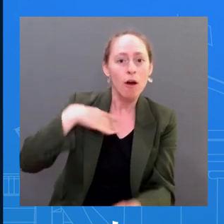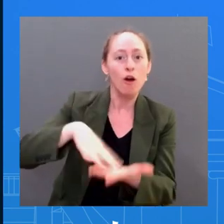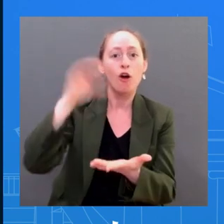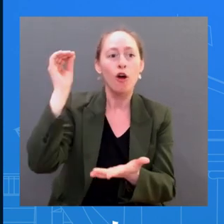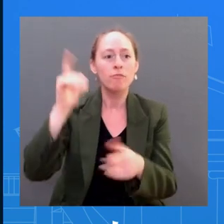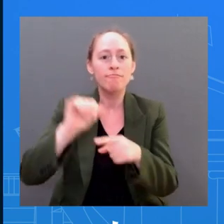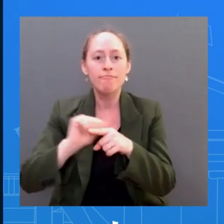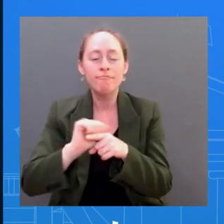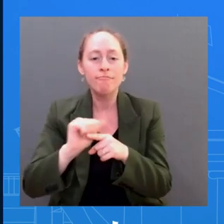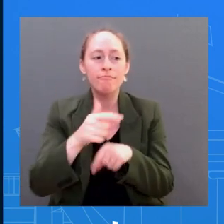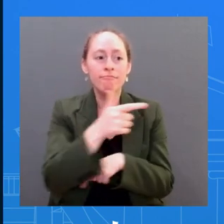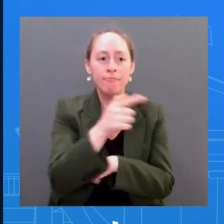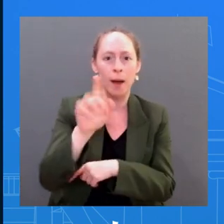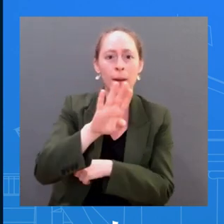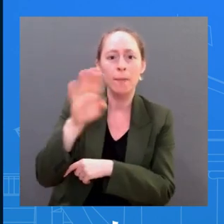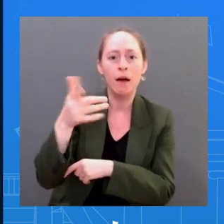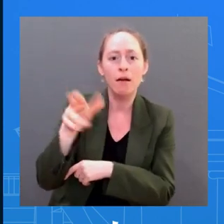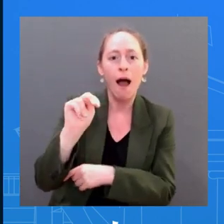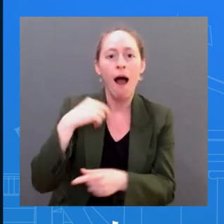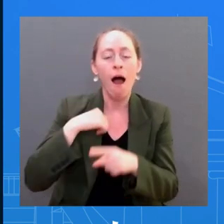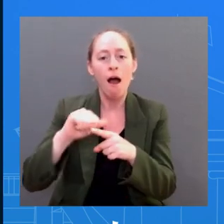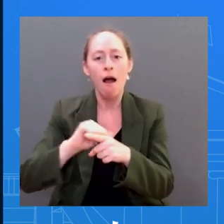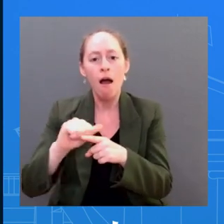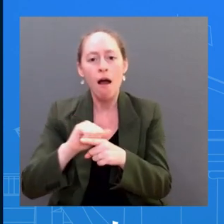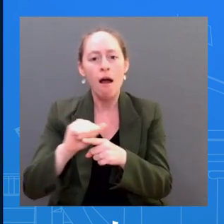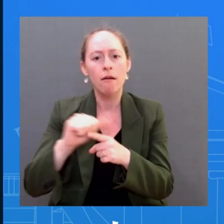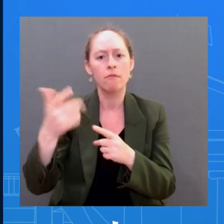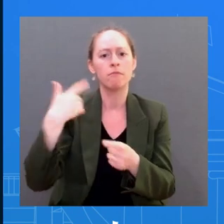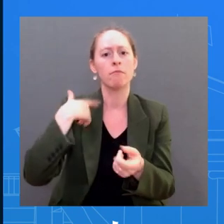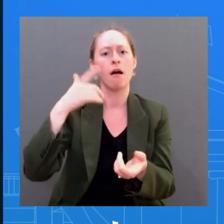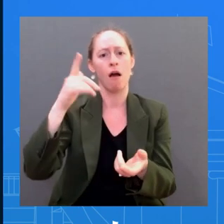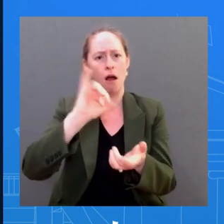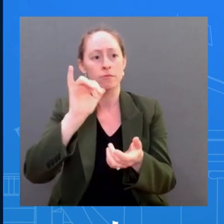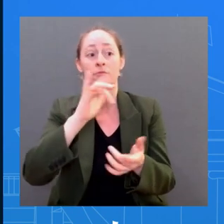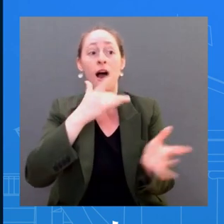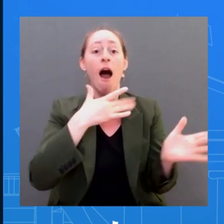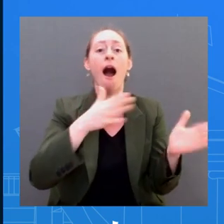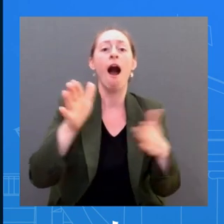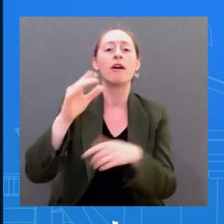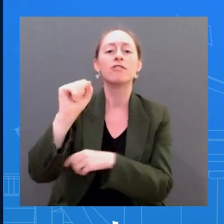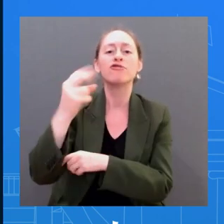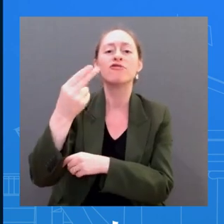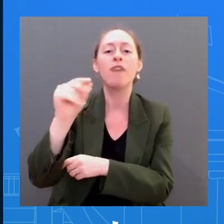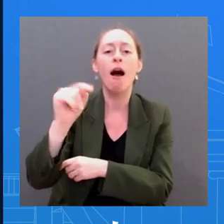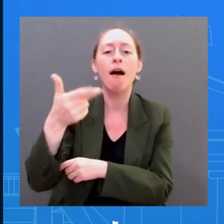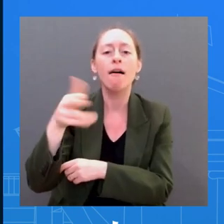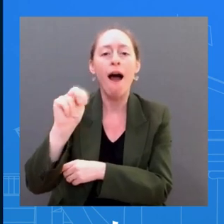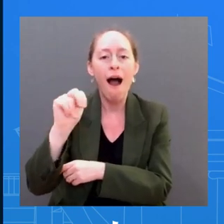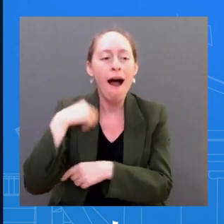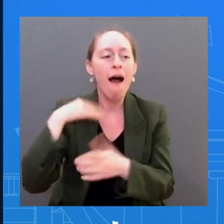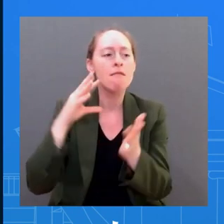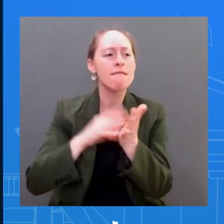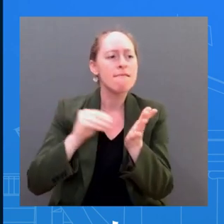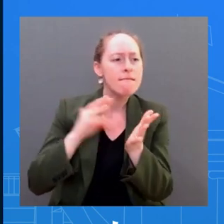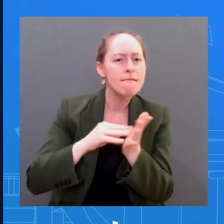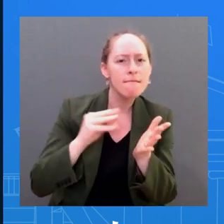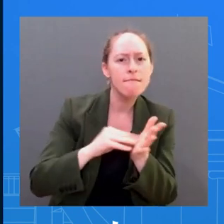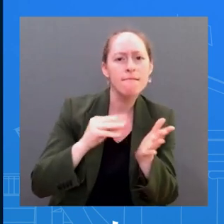Uvalde is where I was taught to revere the power and the capability of the tool that we call a gun.